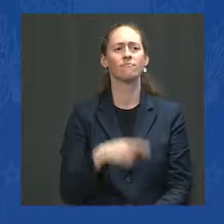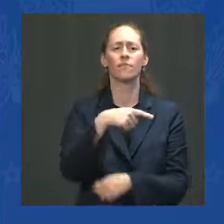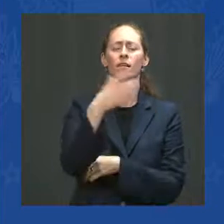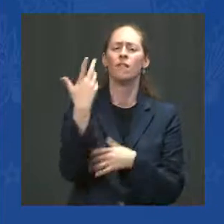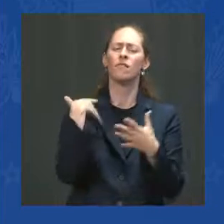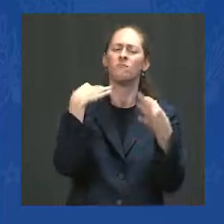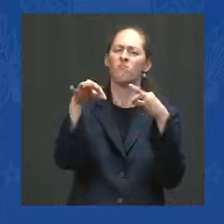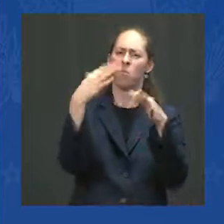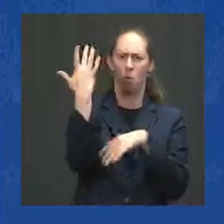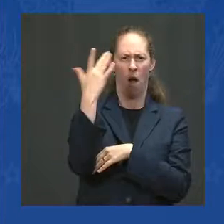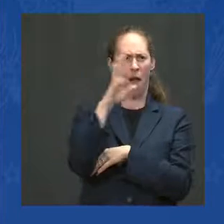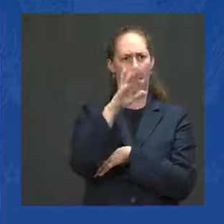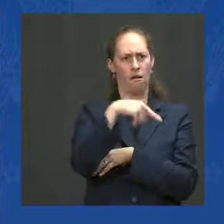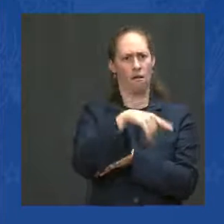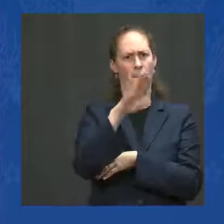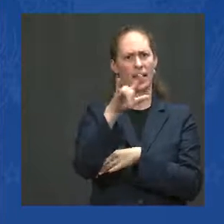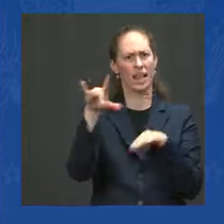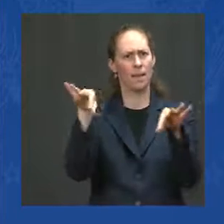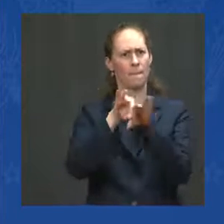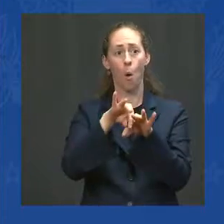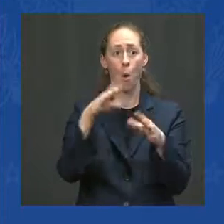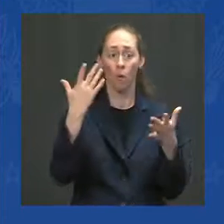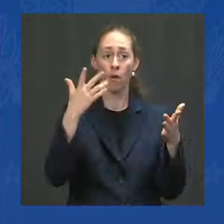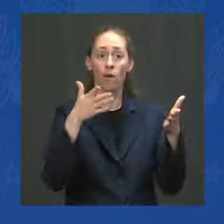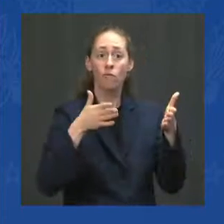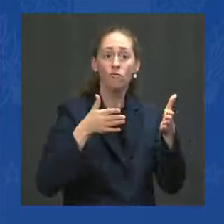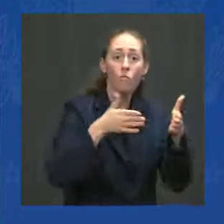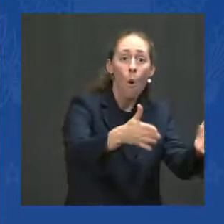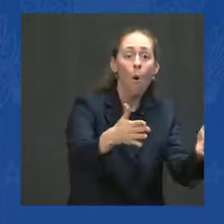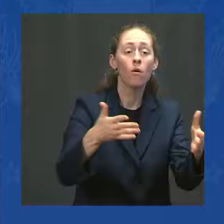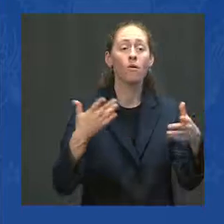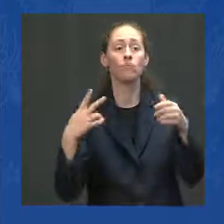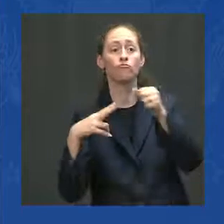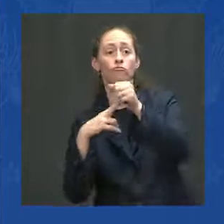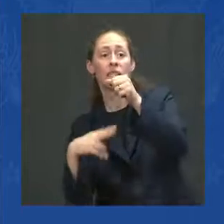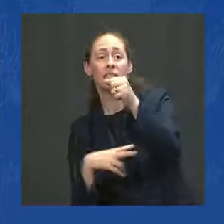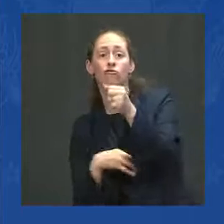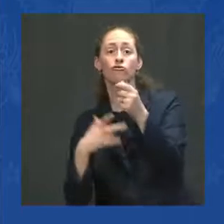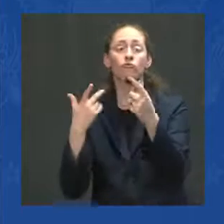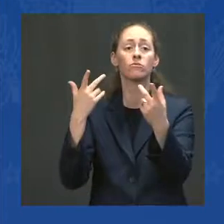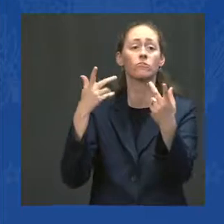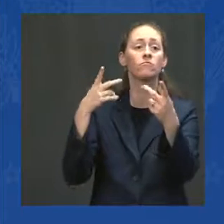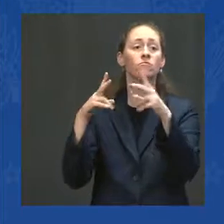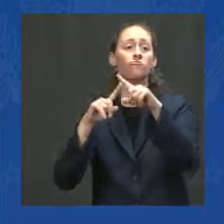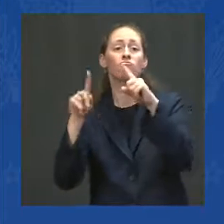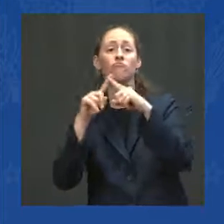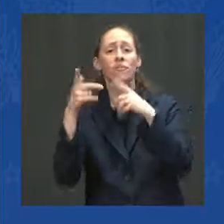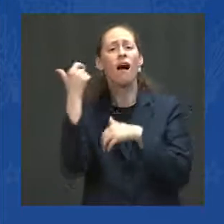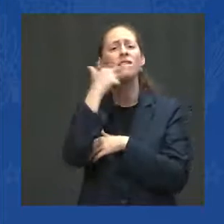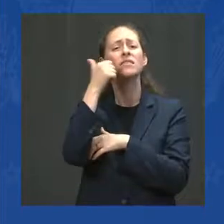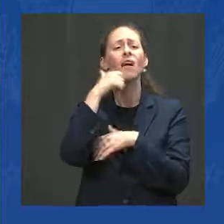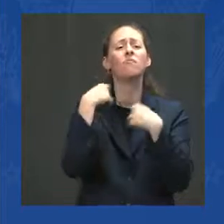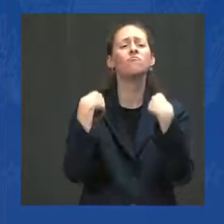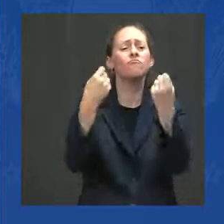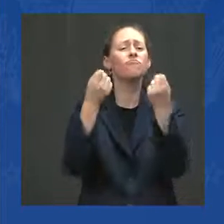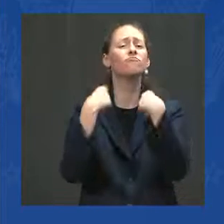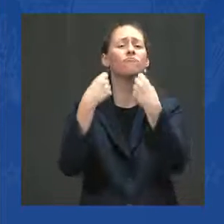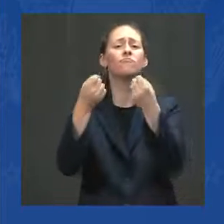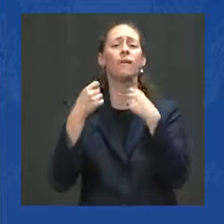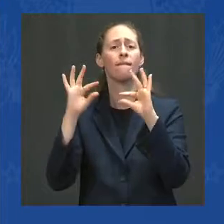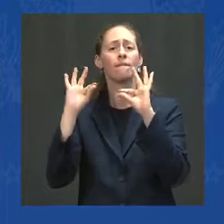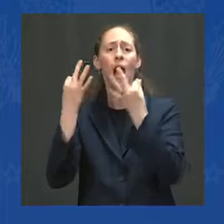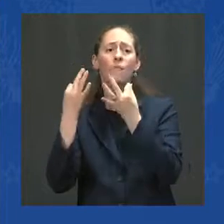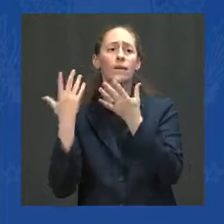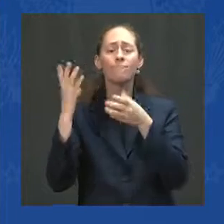the roads and bridges we drive on every day to get our kids to school. It is an investment in the public transit